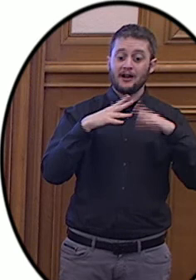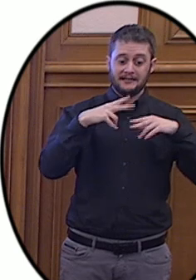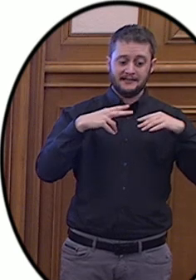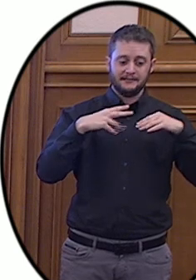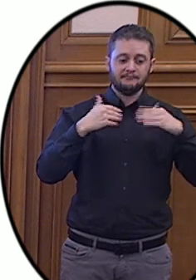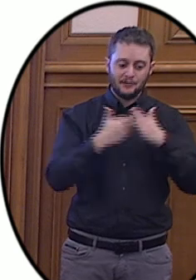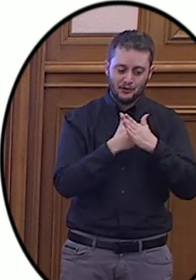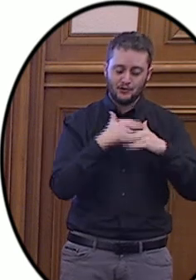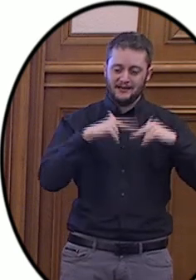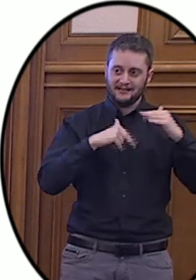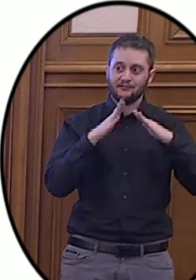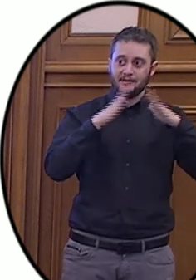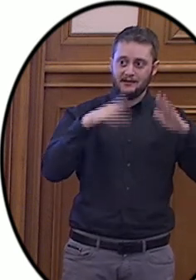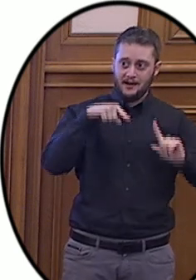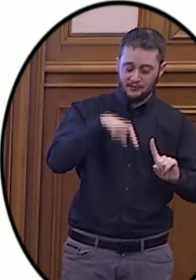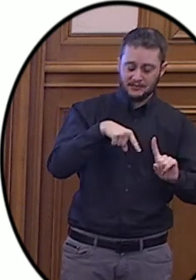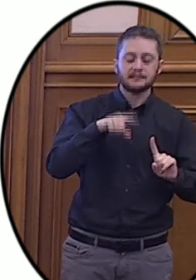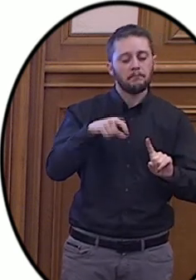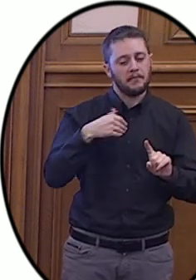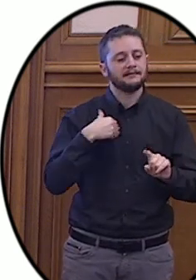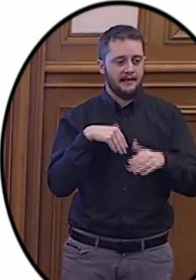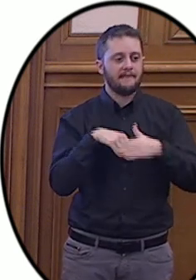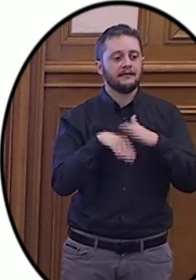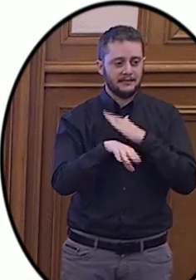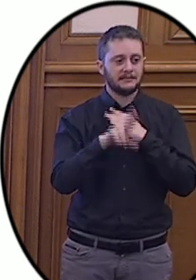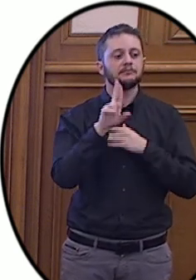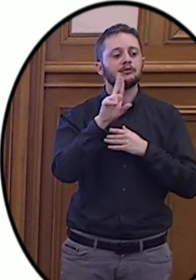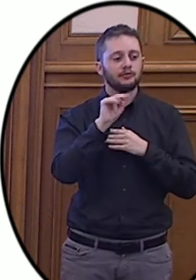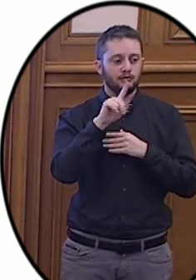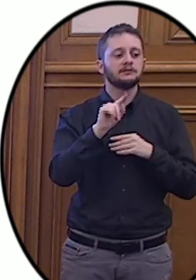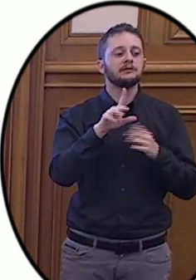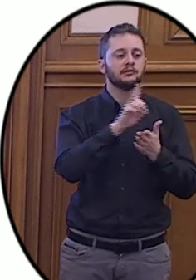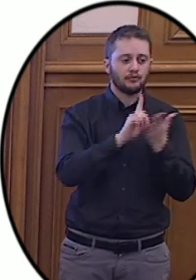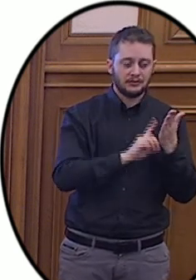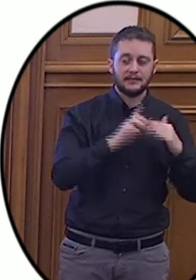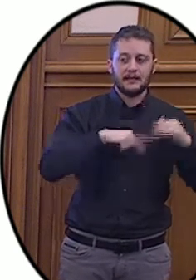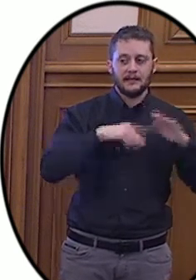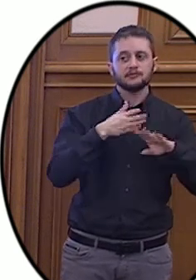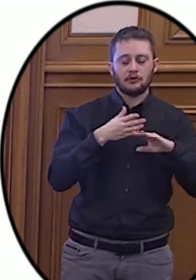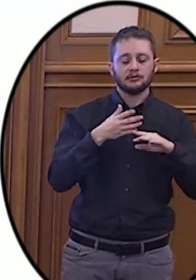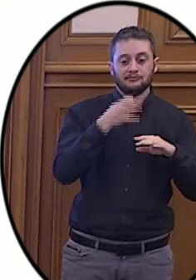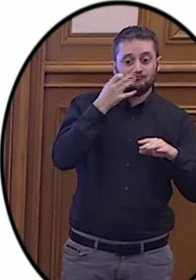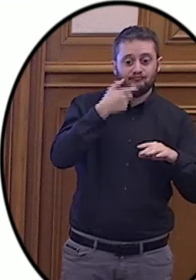should have accessible units according to those requirements.